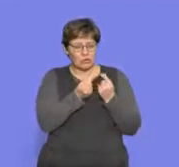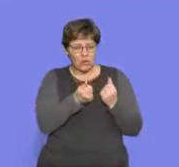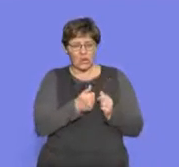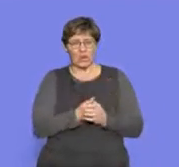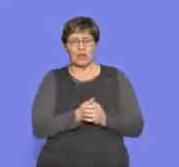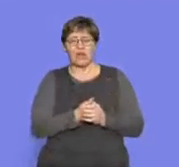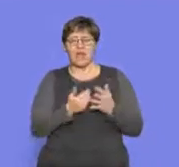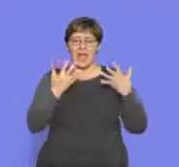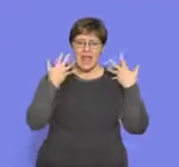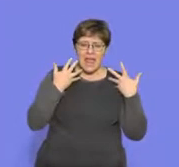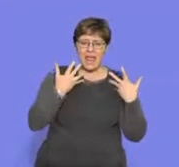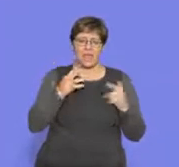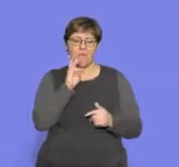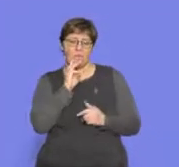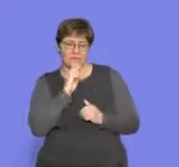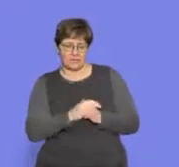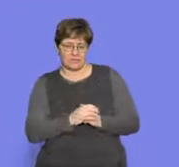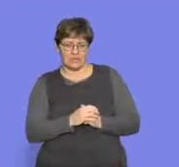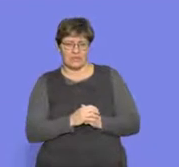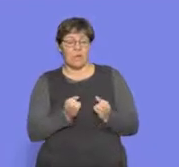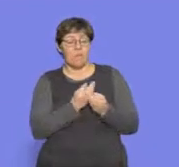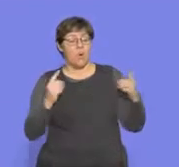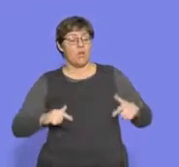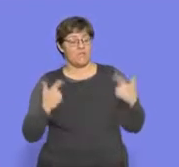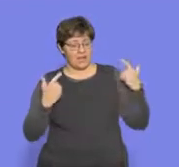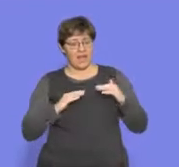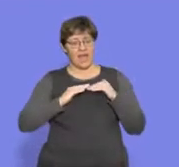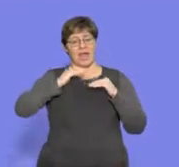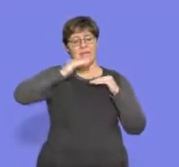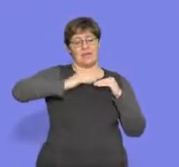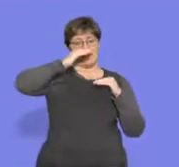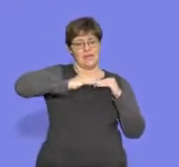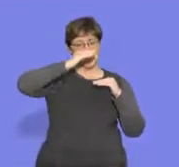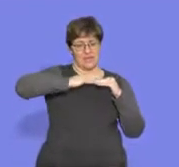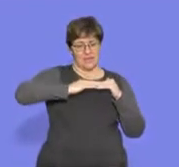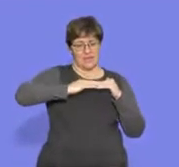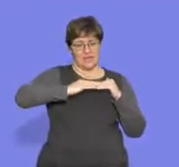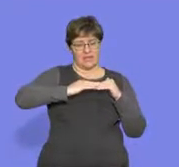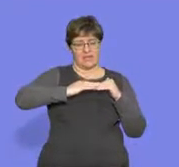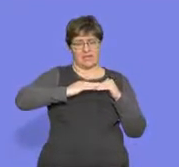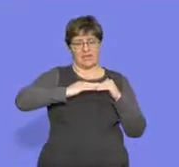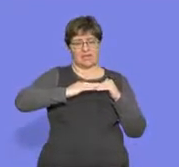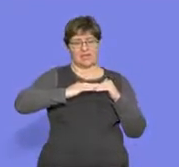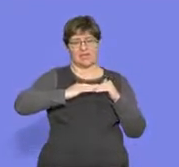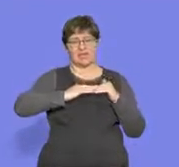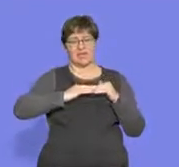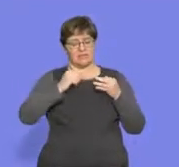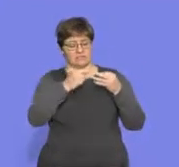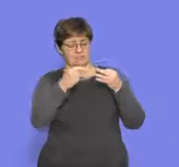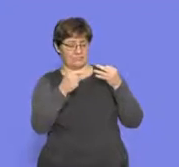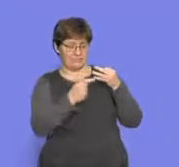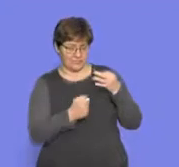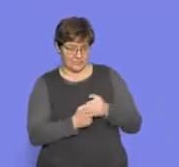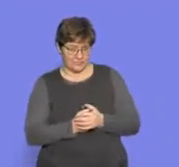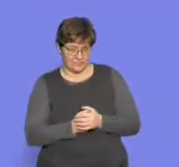of soil and air and water. The living organisms are found mostly in the upper layers of the hydrosphere,